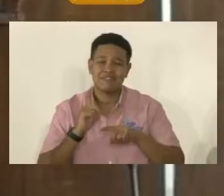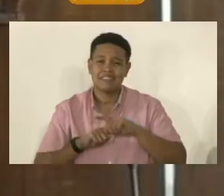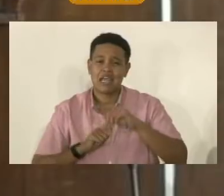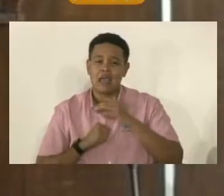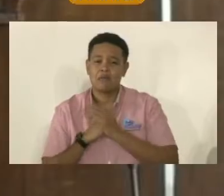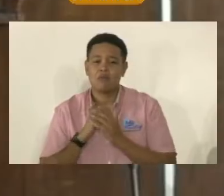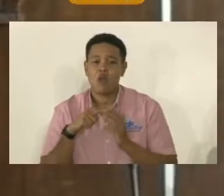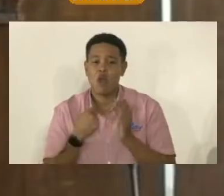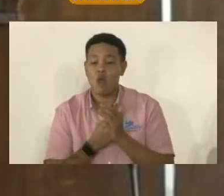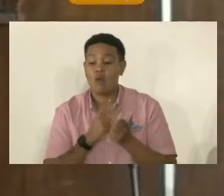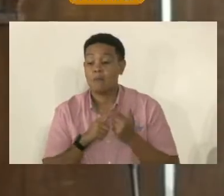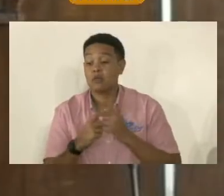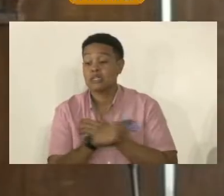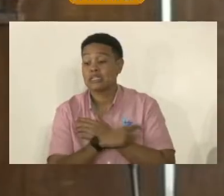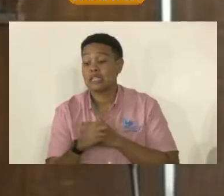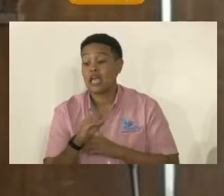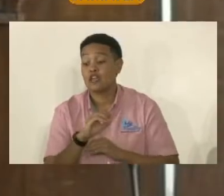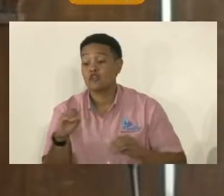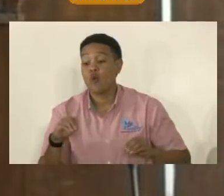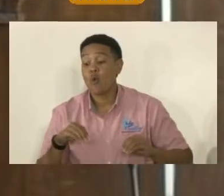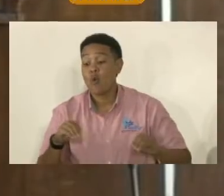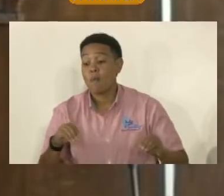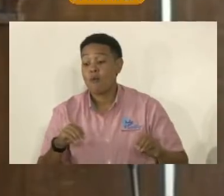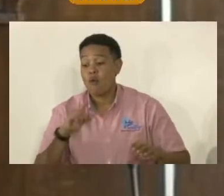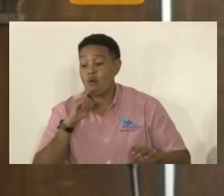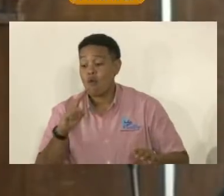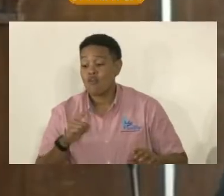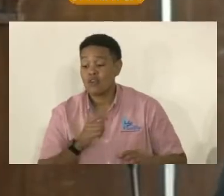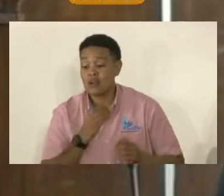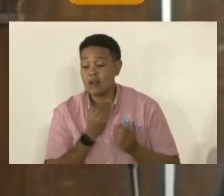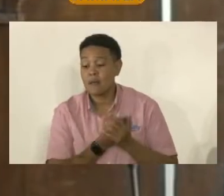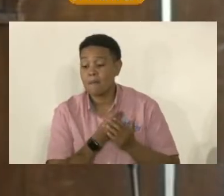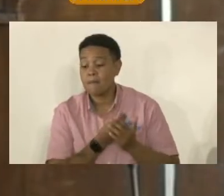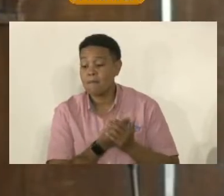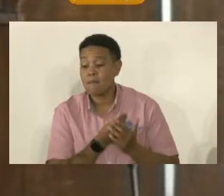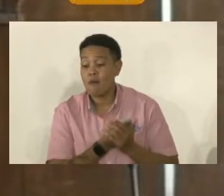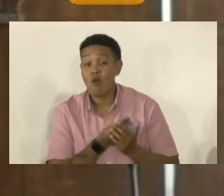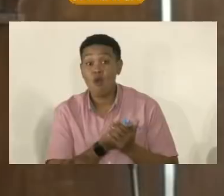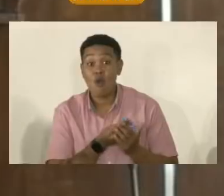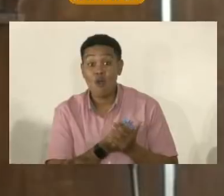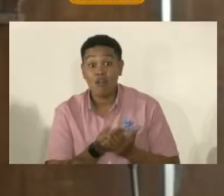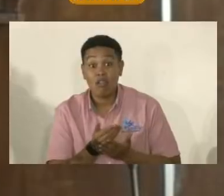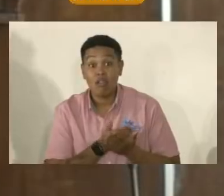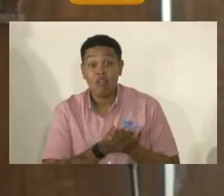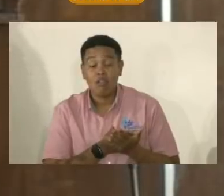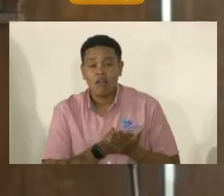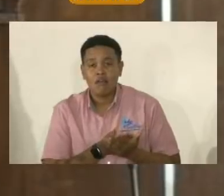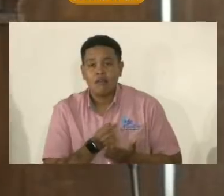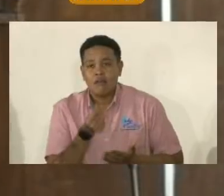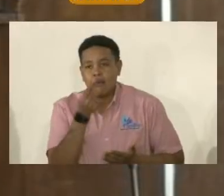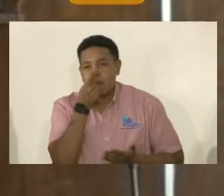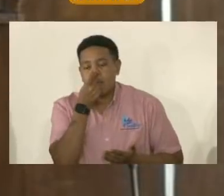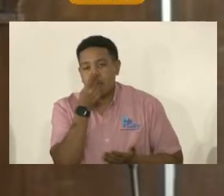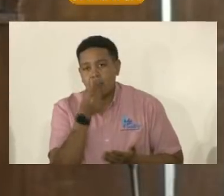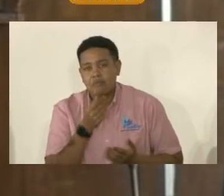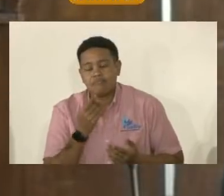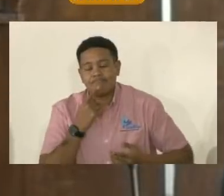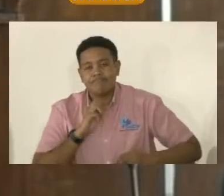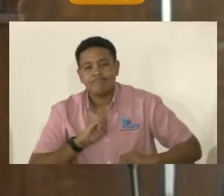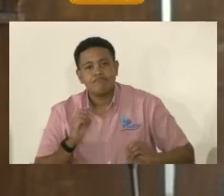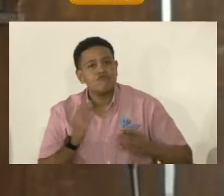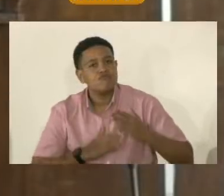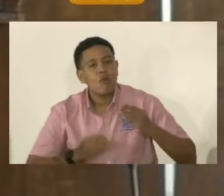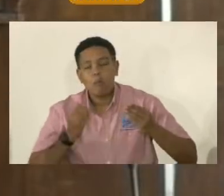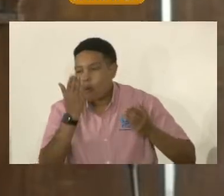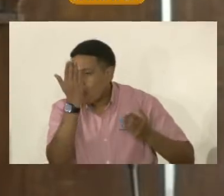no movement days have pummeled the incomes of the most marginal in the society. It has piled people on